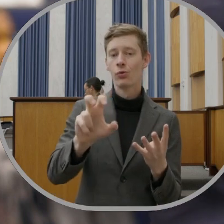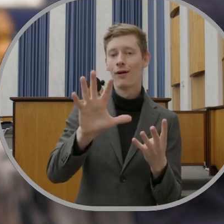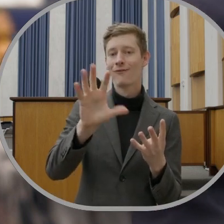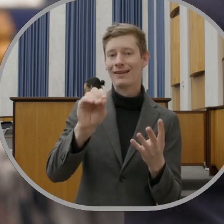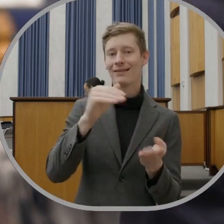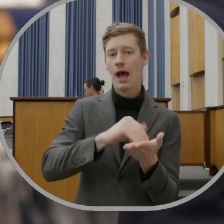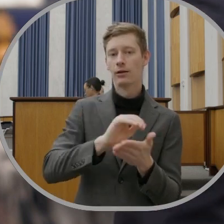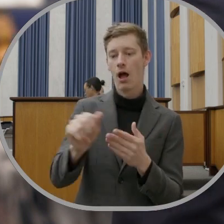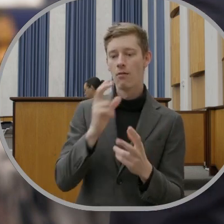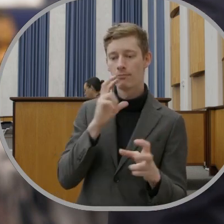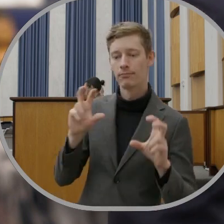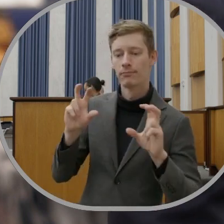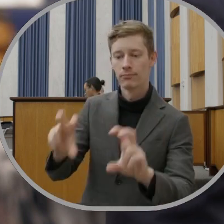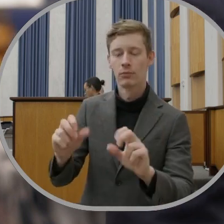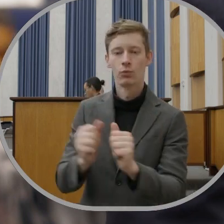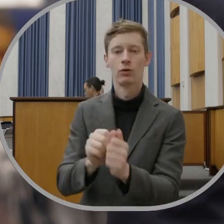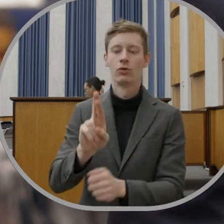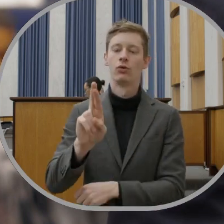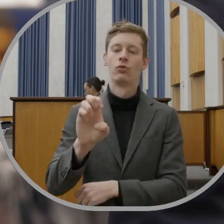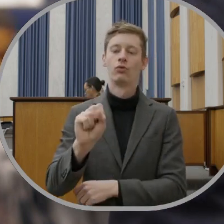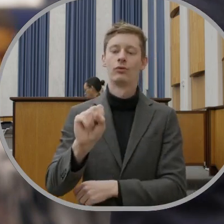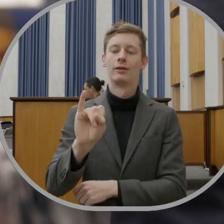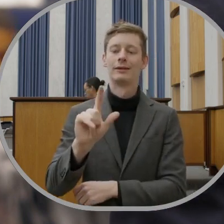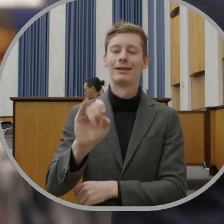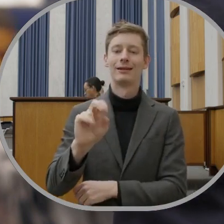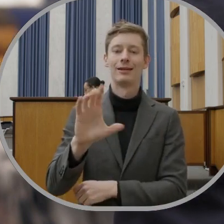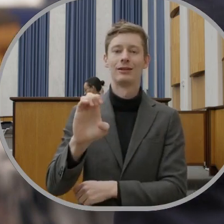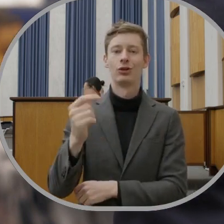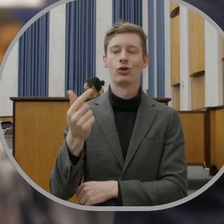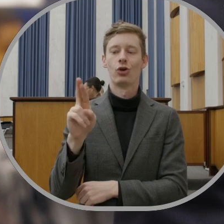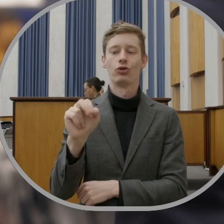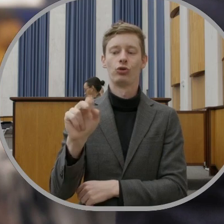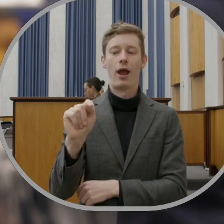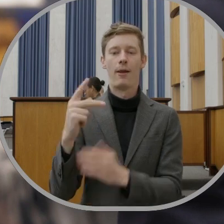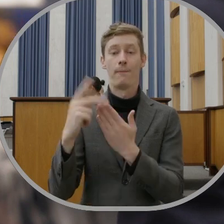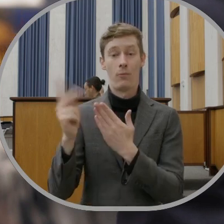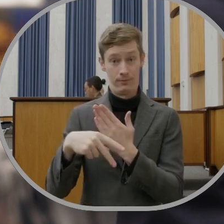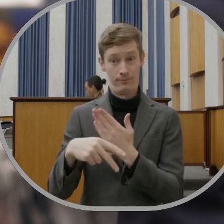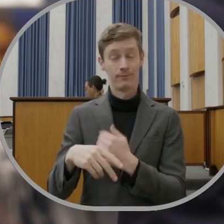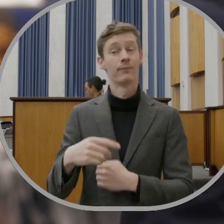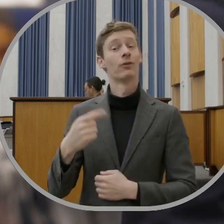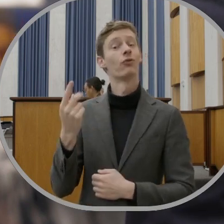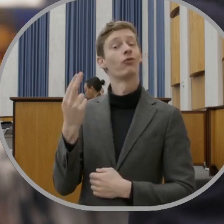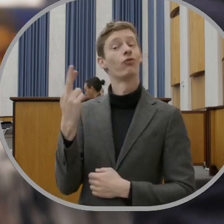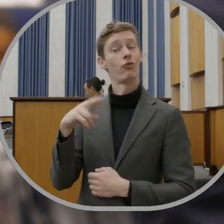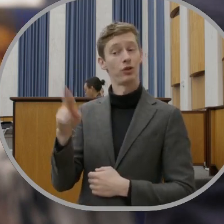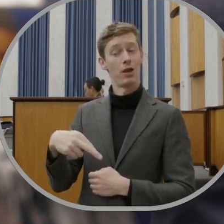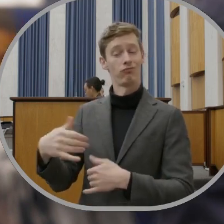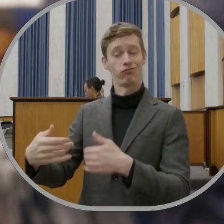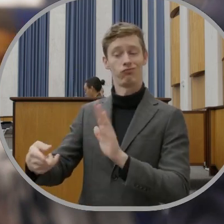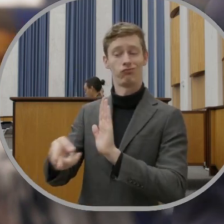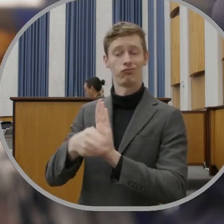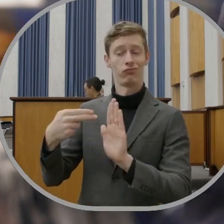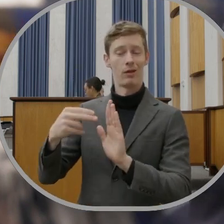neighborhood climate resilience grant program. Because of our strategic efforts, Richmond was named the number one climate